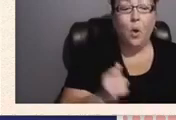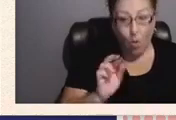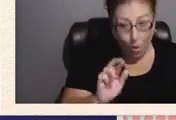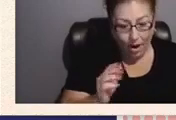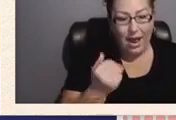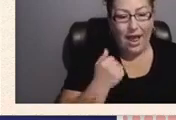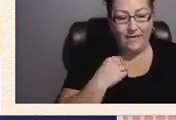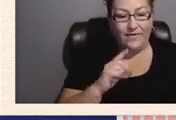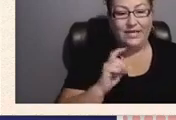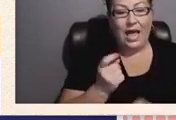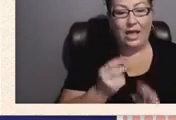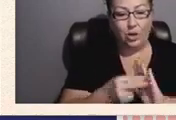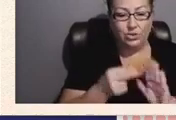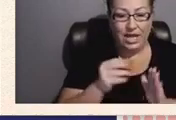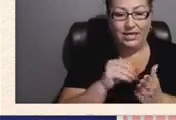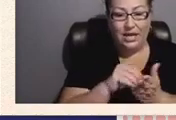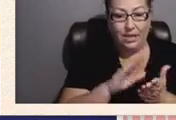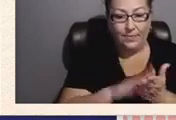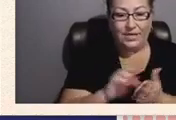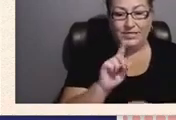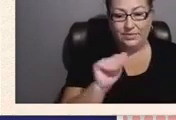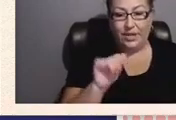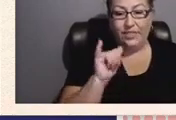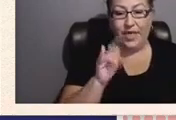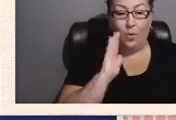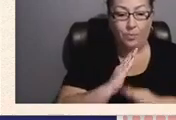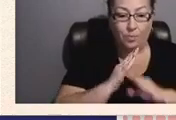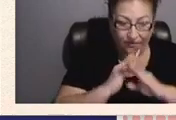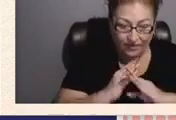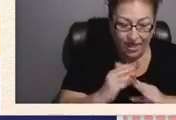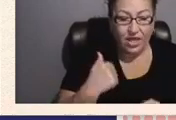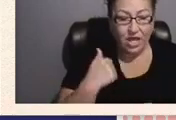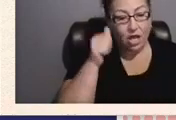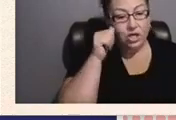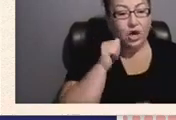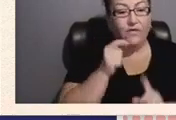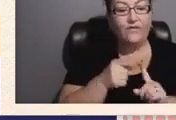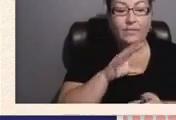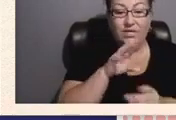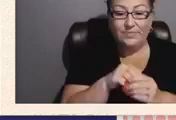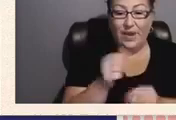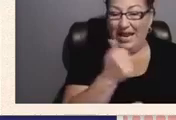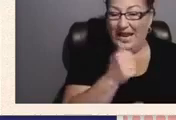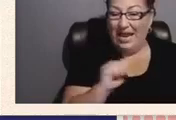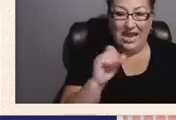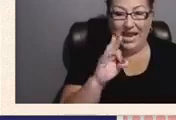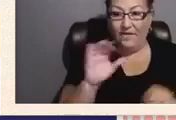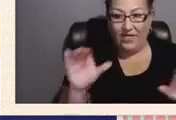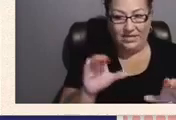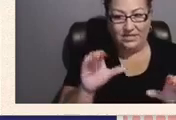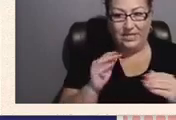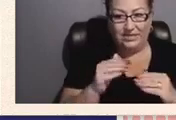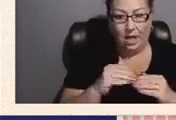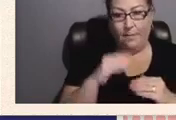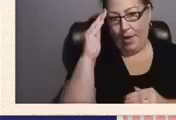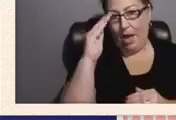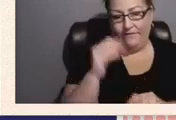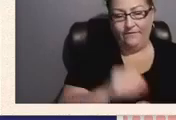have a diagnosed and documented disability that will prevent the young adult from participating in any of the activities listed